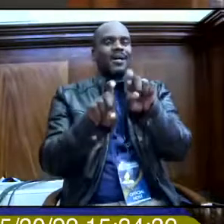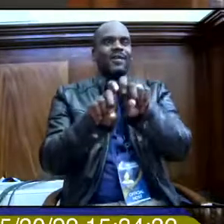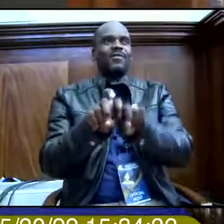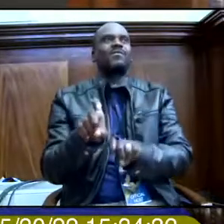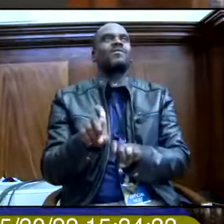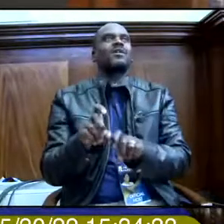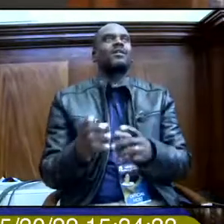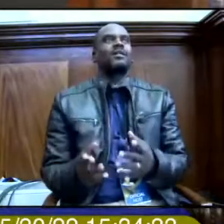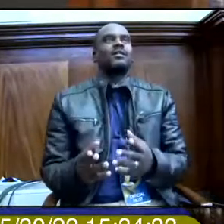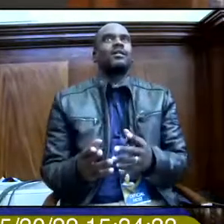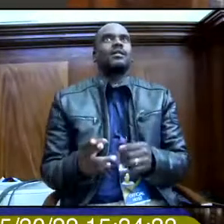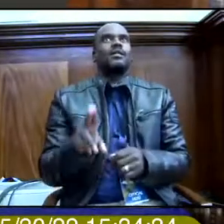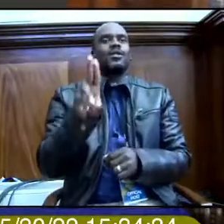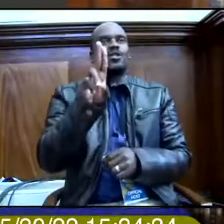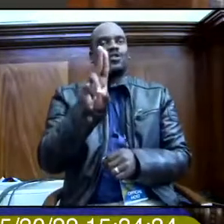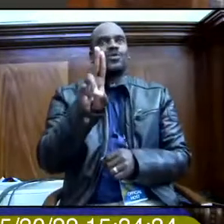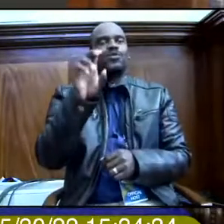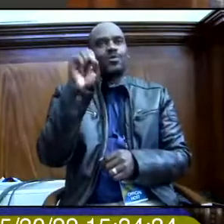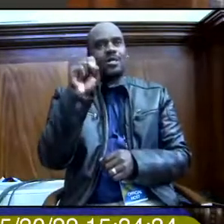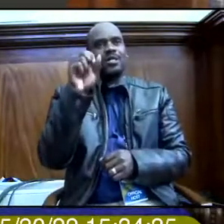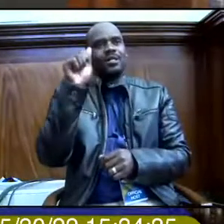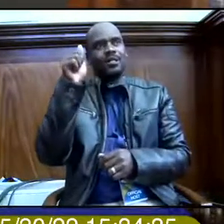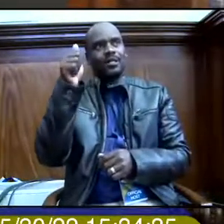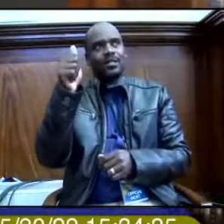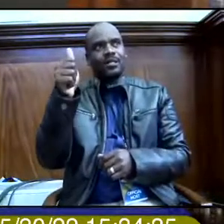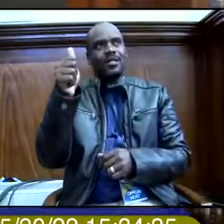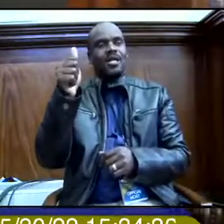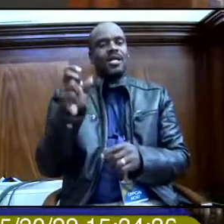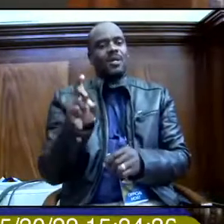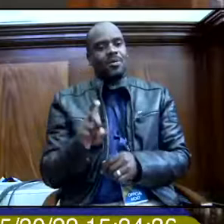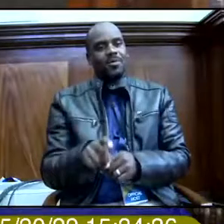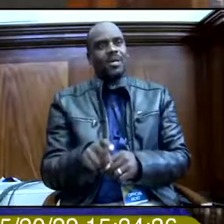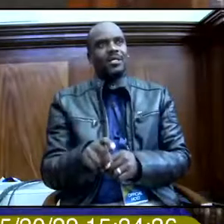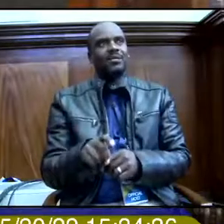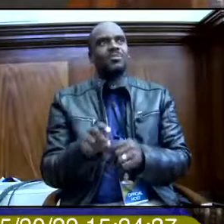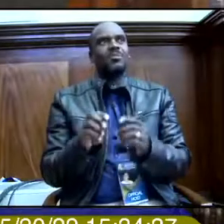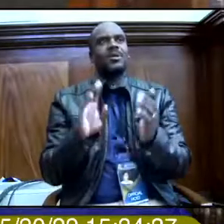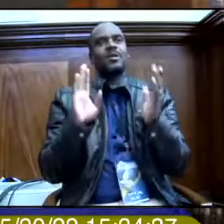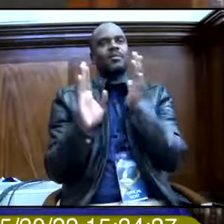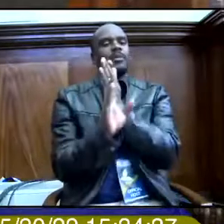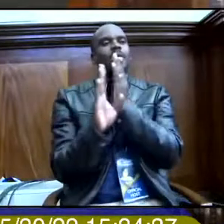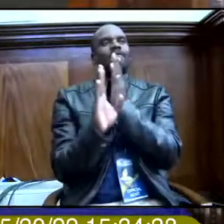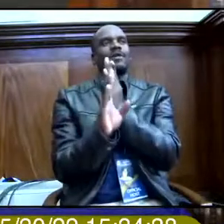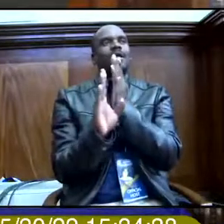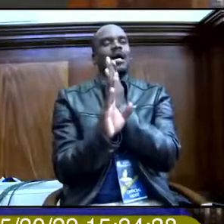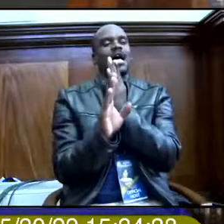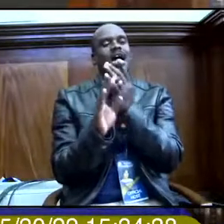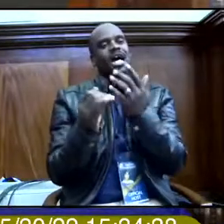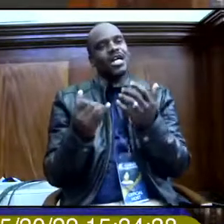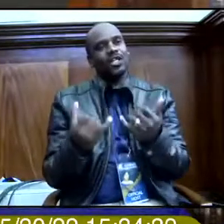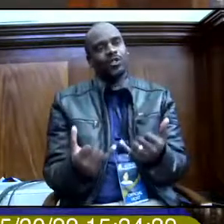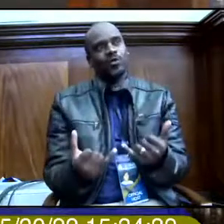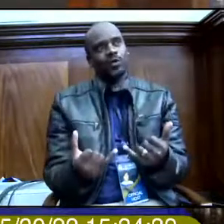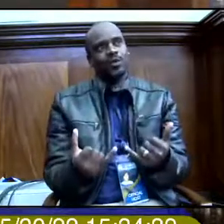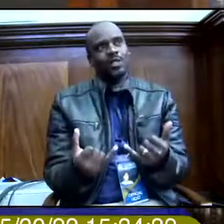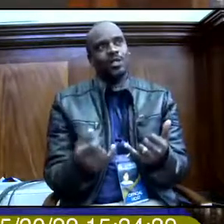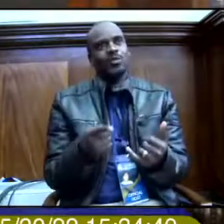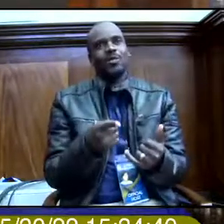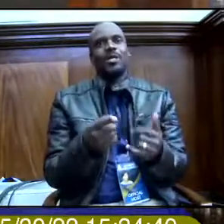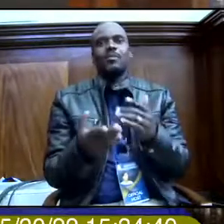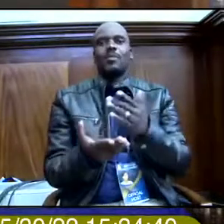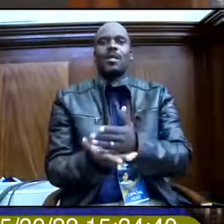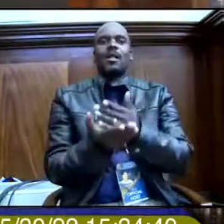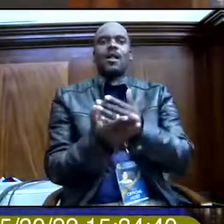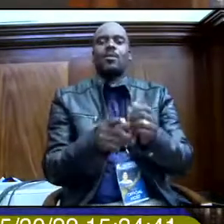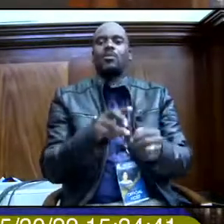the united states of louisiana must be rationalized so that it can contribute to rather